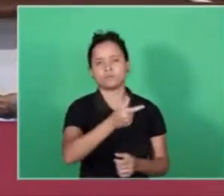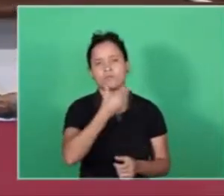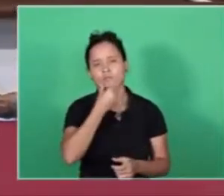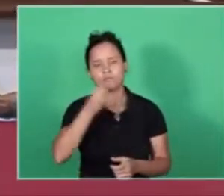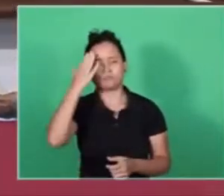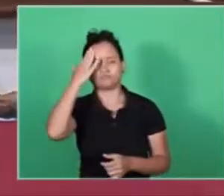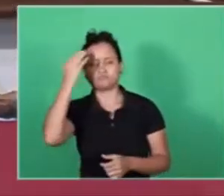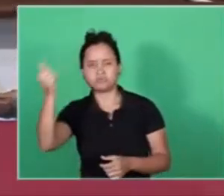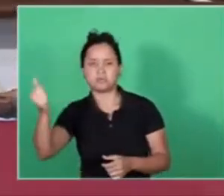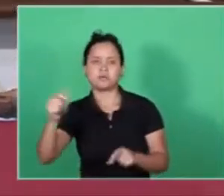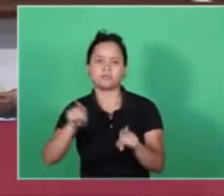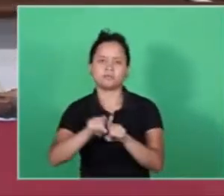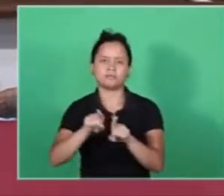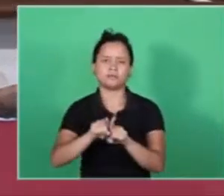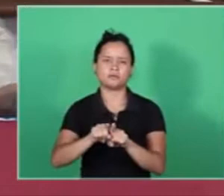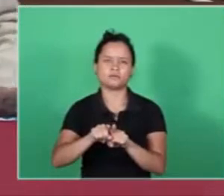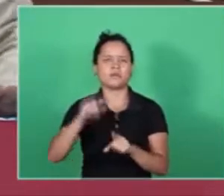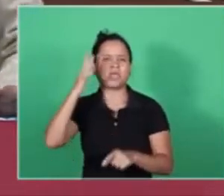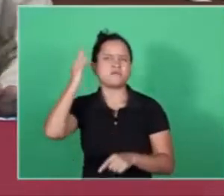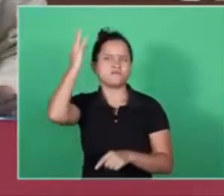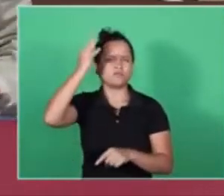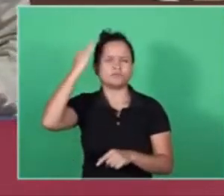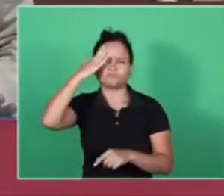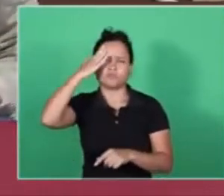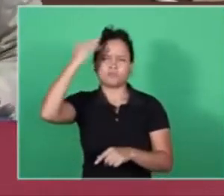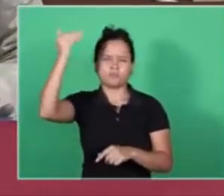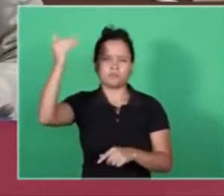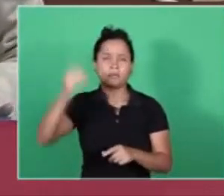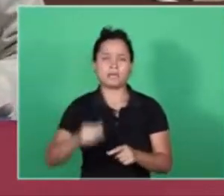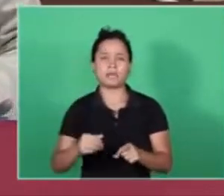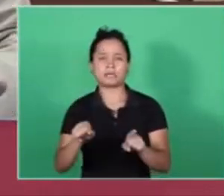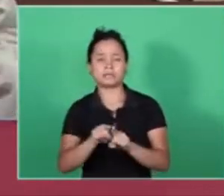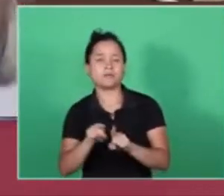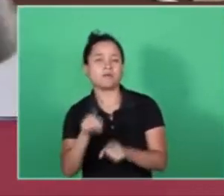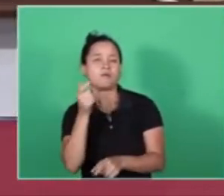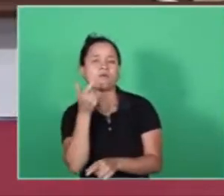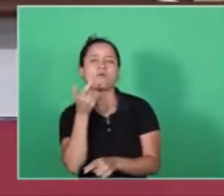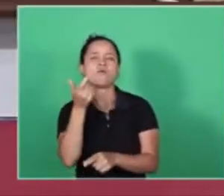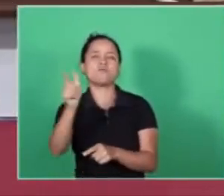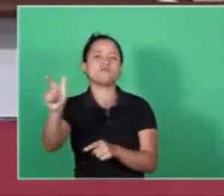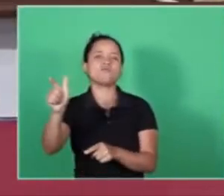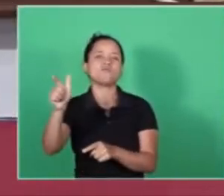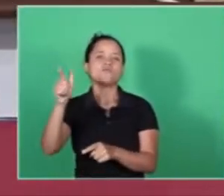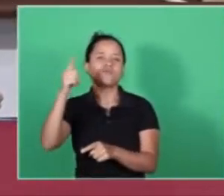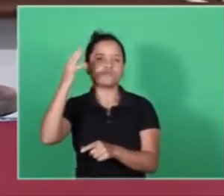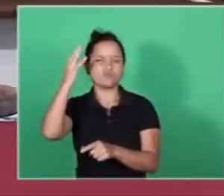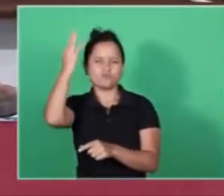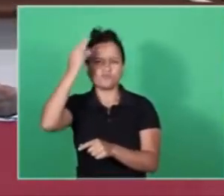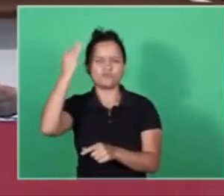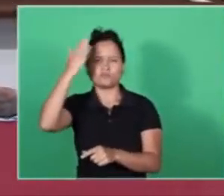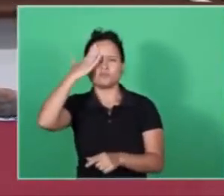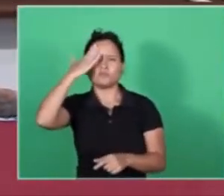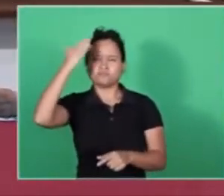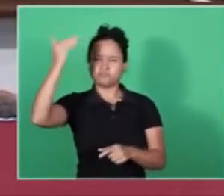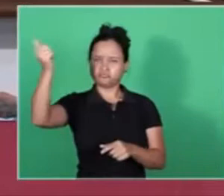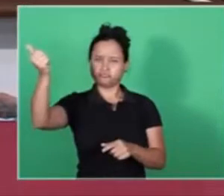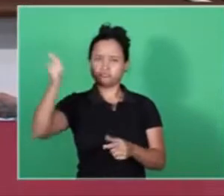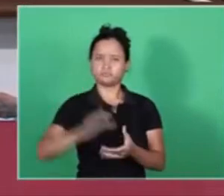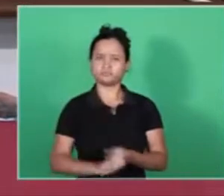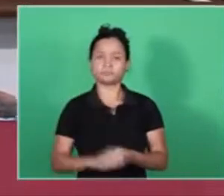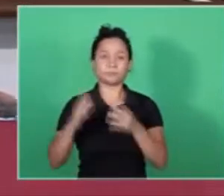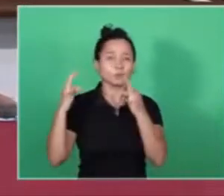Hume. He was another philosopher. Kant, he was another philosopher. All of